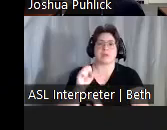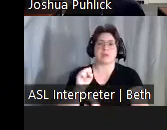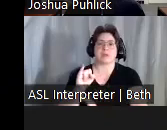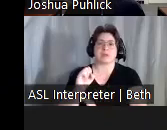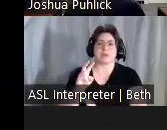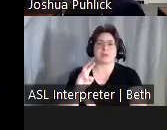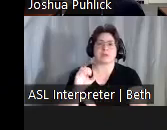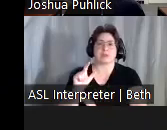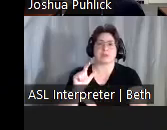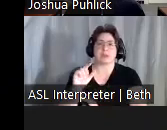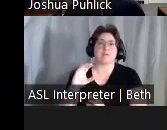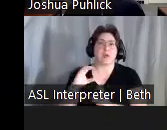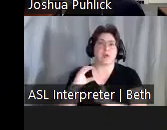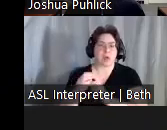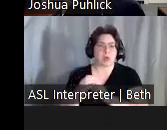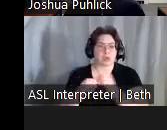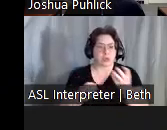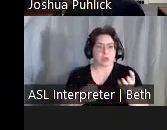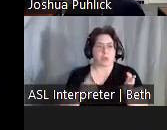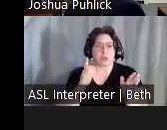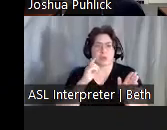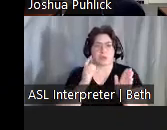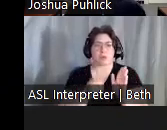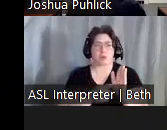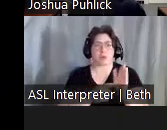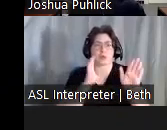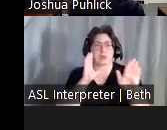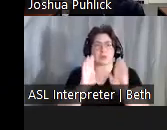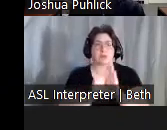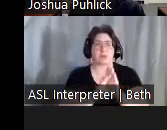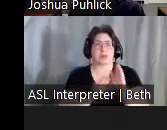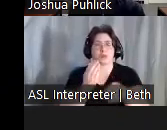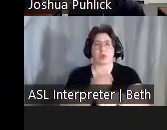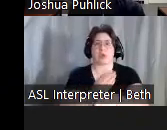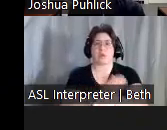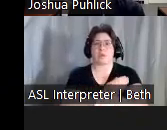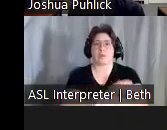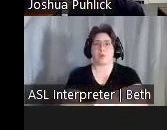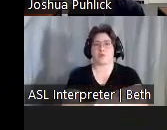an improvement cut. Here we were thinking about